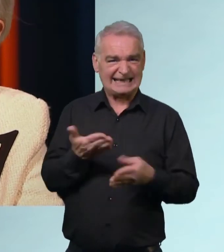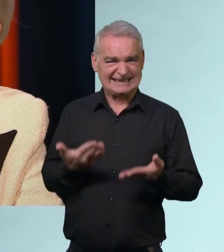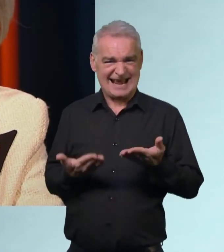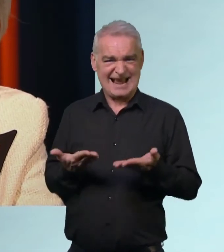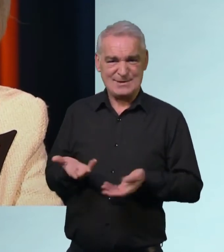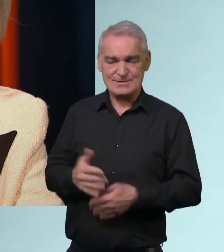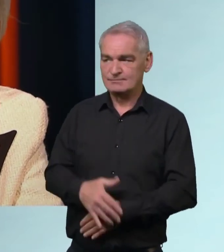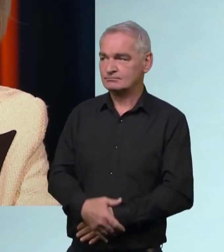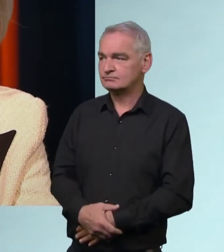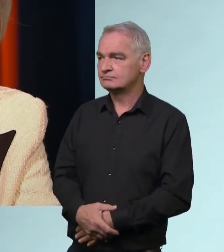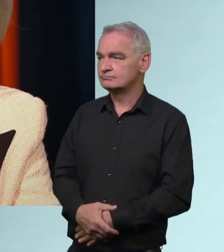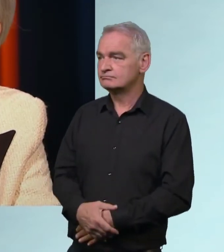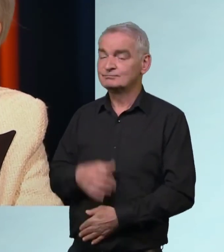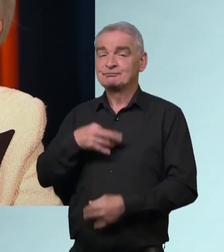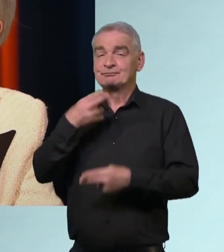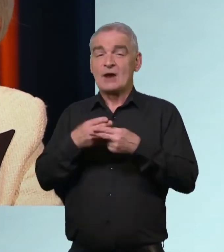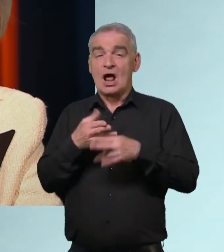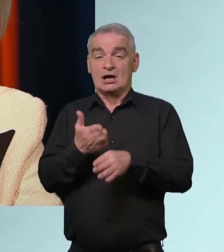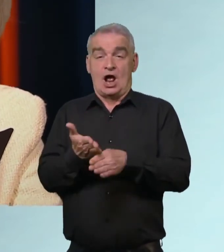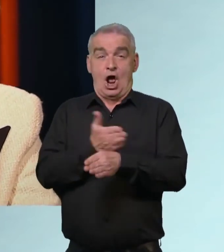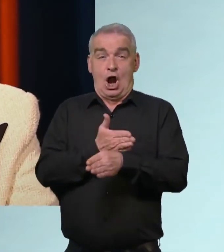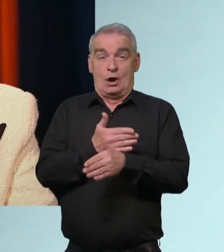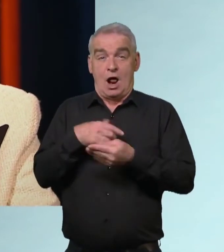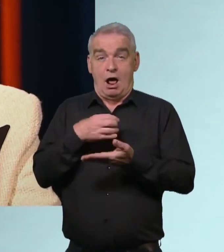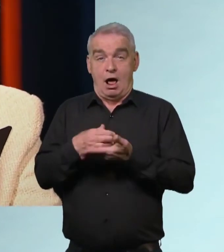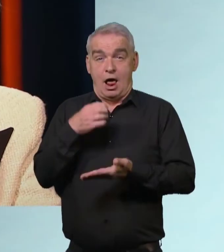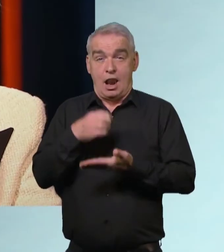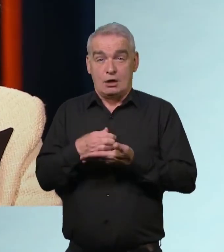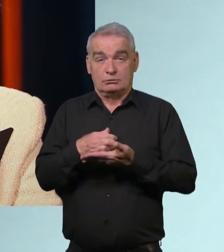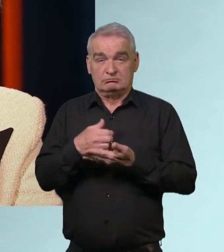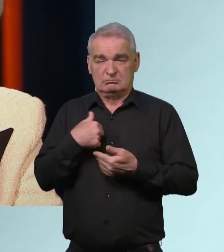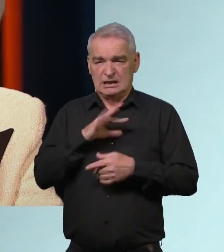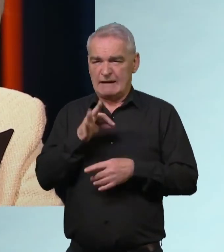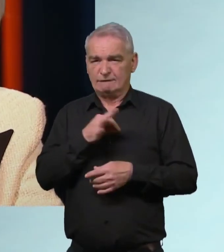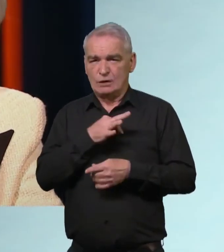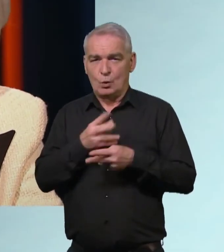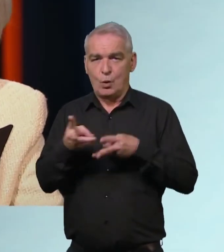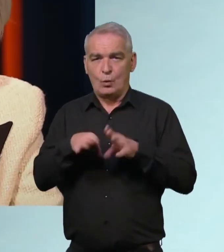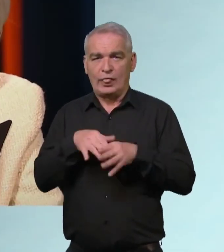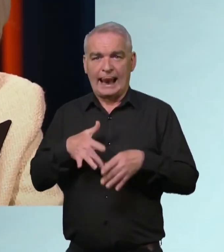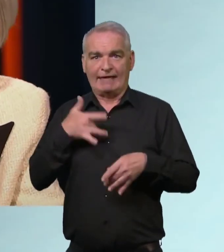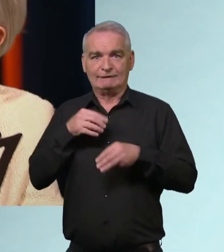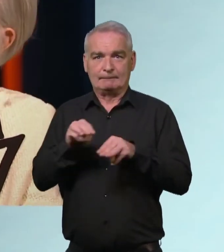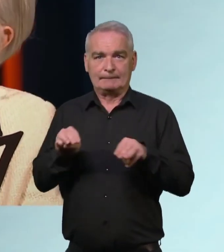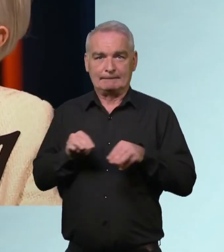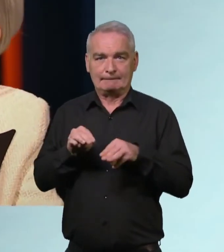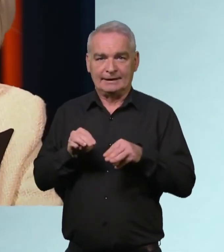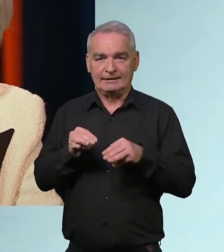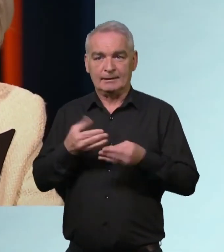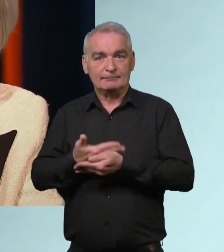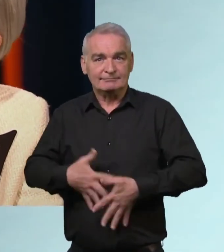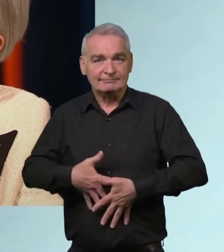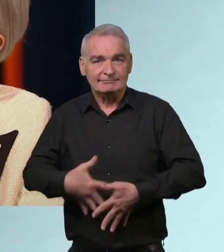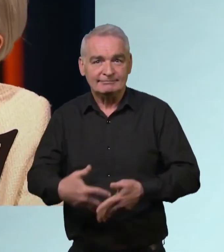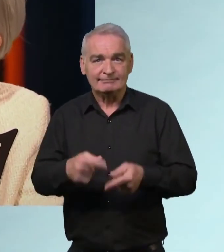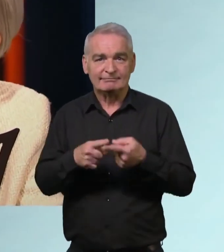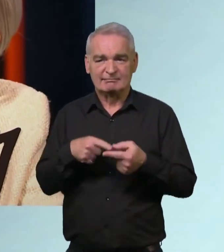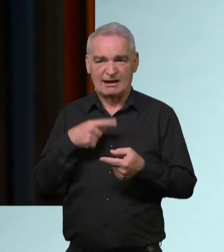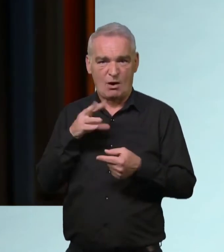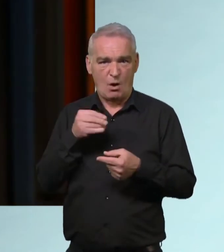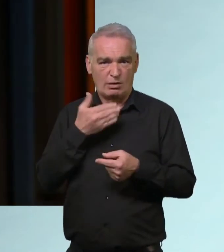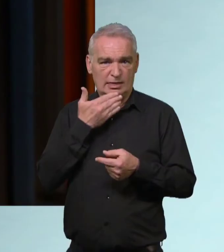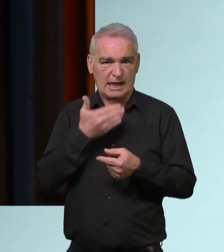that I was no good with the living. I mean, I was going through everything. Gynecology, I was going, oh, God, no. I ain't spending my whole life